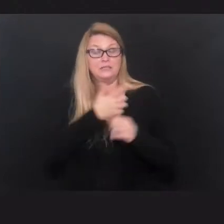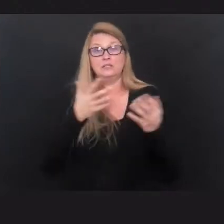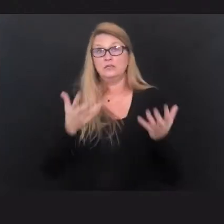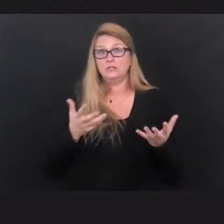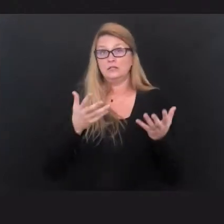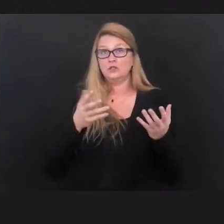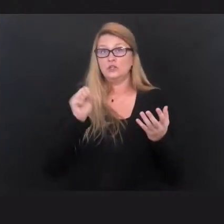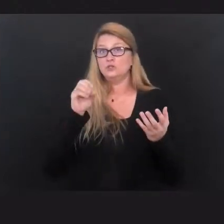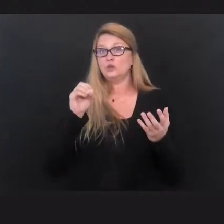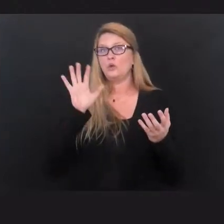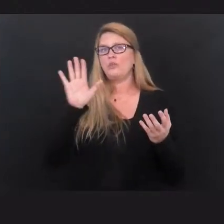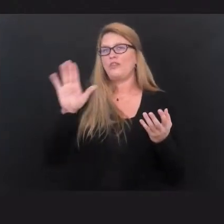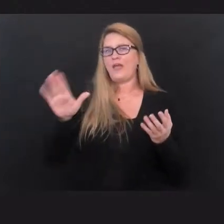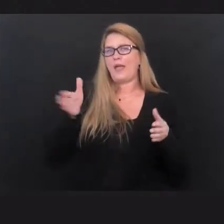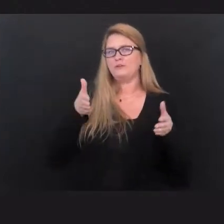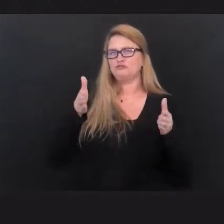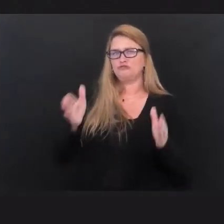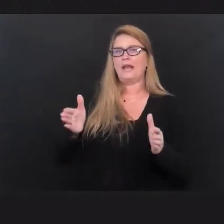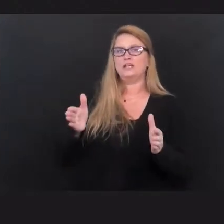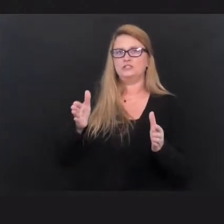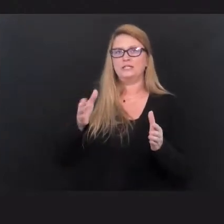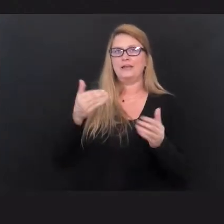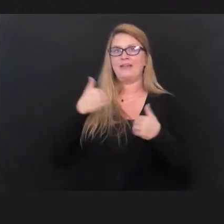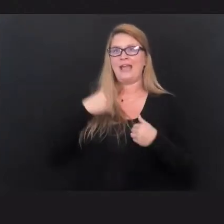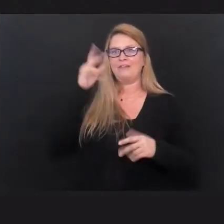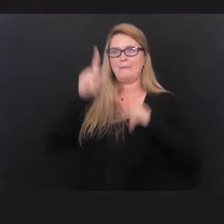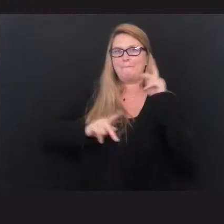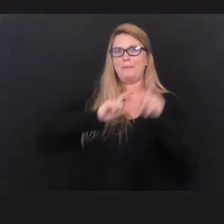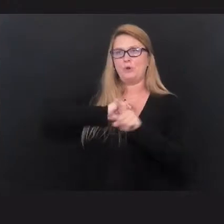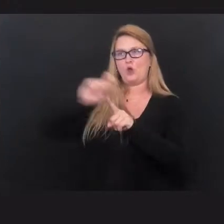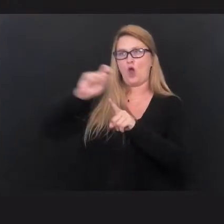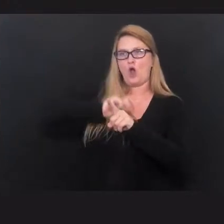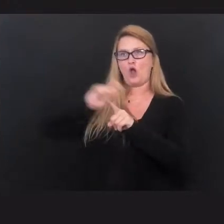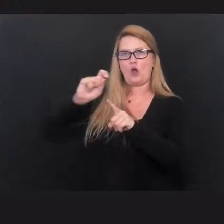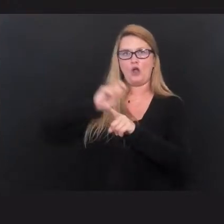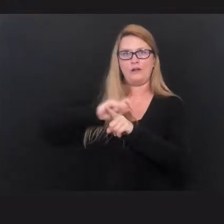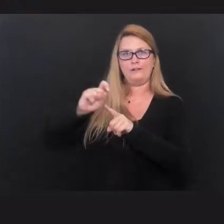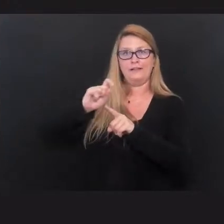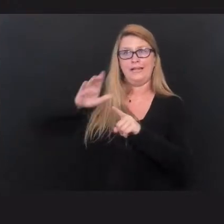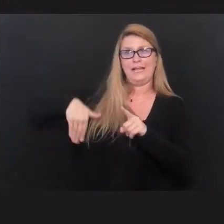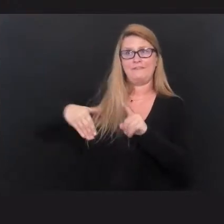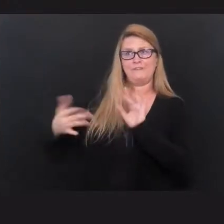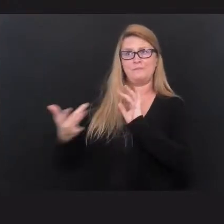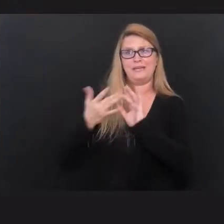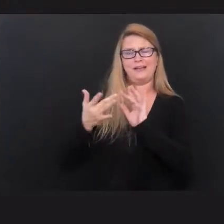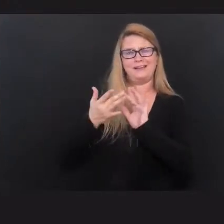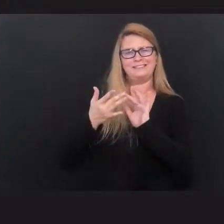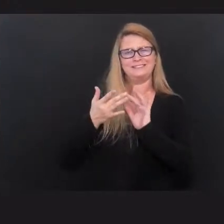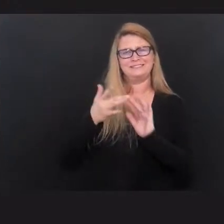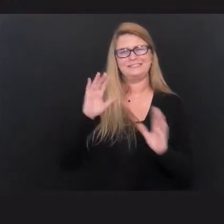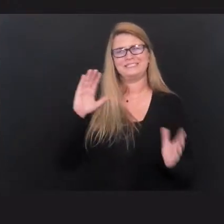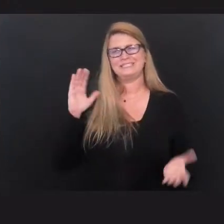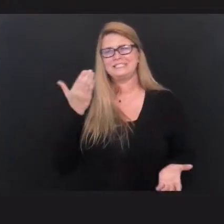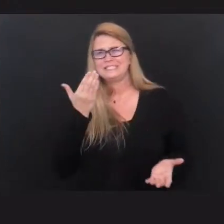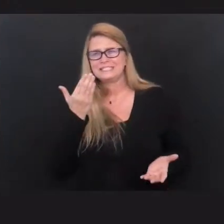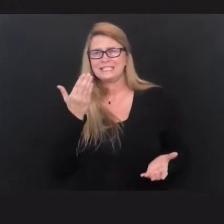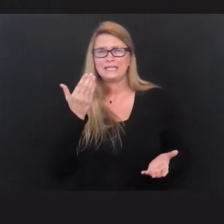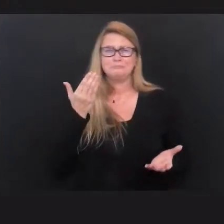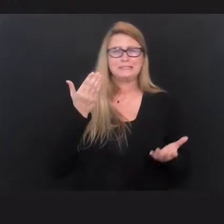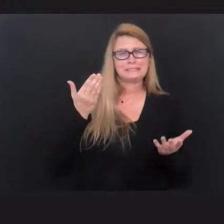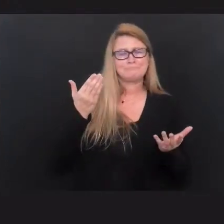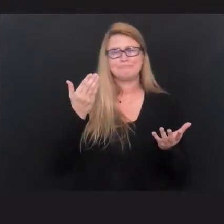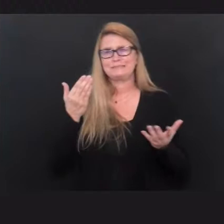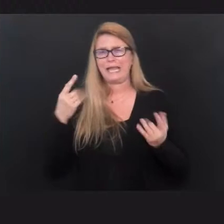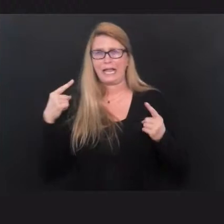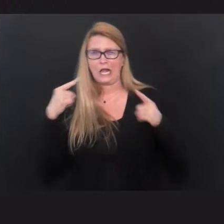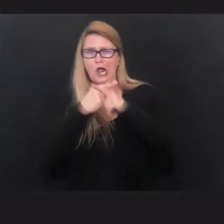as the strategy of having people call in if they haven't been contacted, that seems contrary to